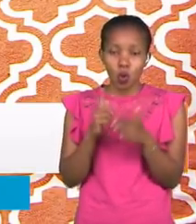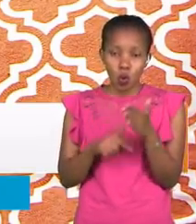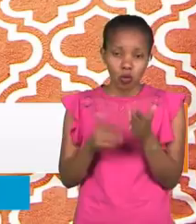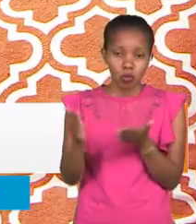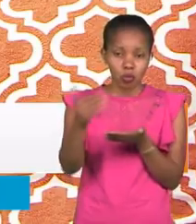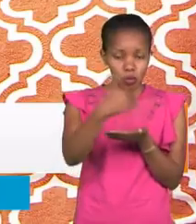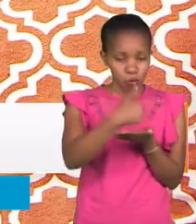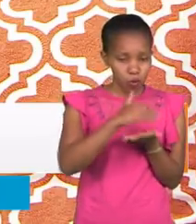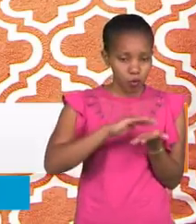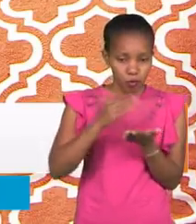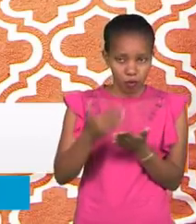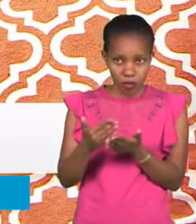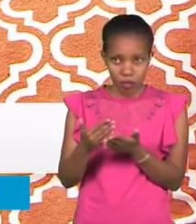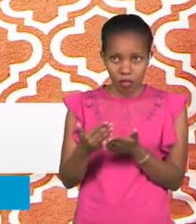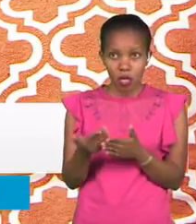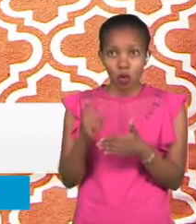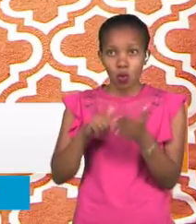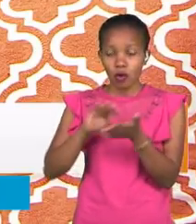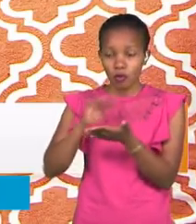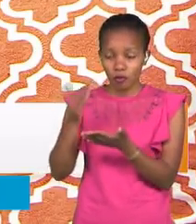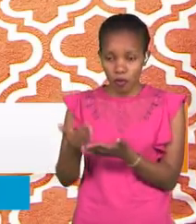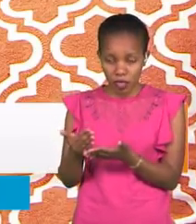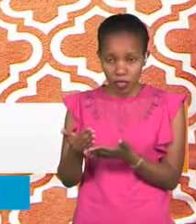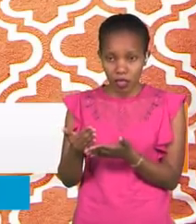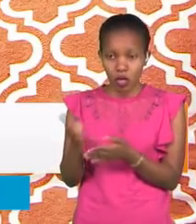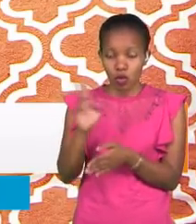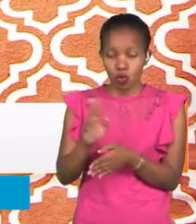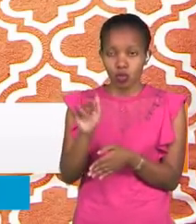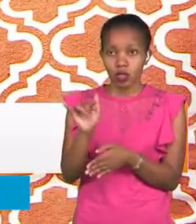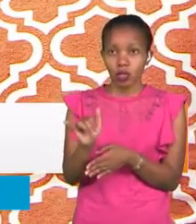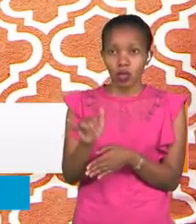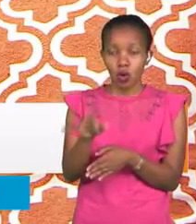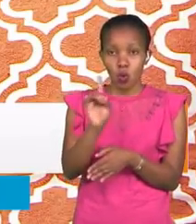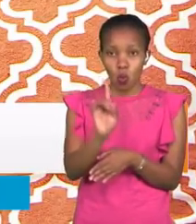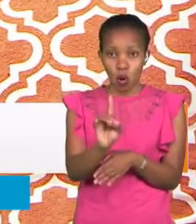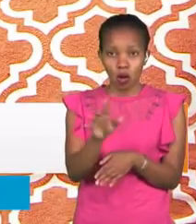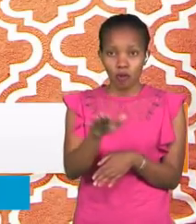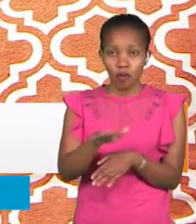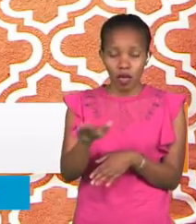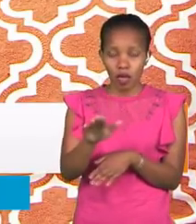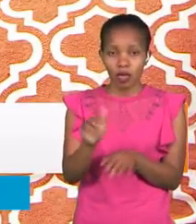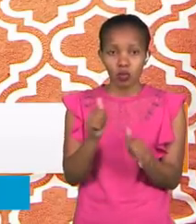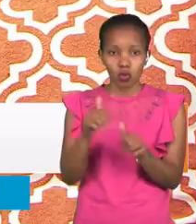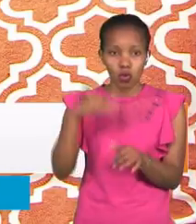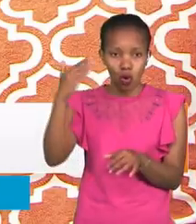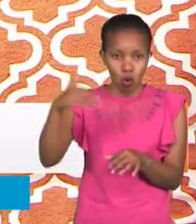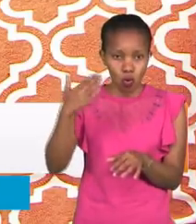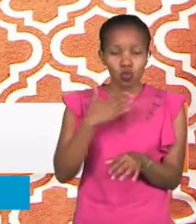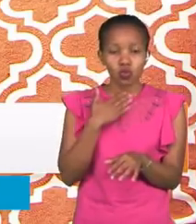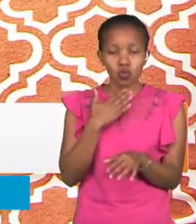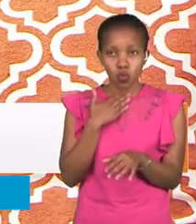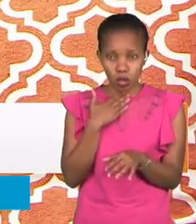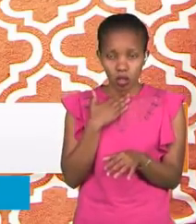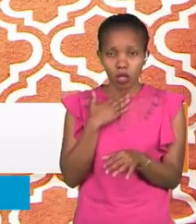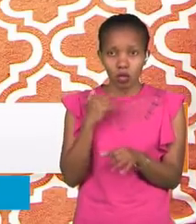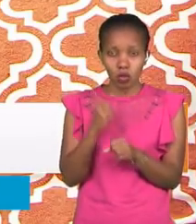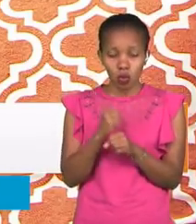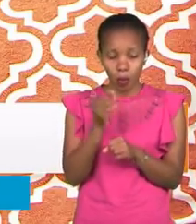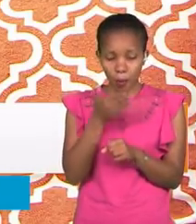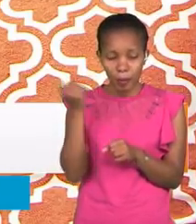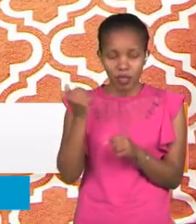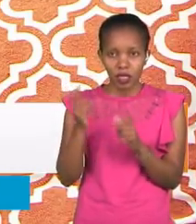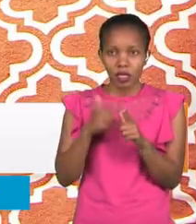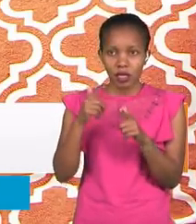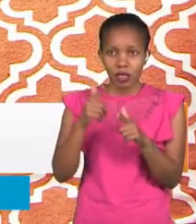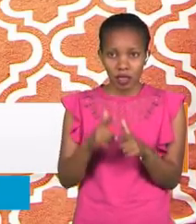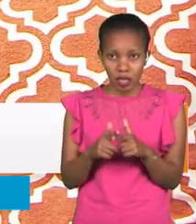the funds for is what those funds go into. And it's that is one of the areas that we always want to be above board, so that we keep